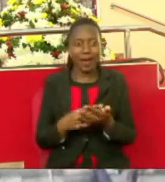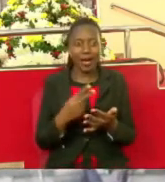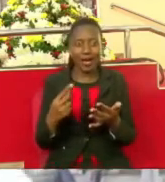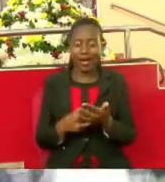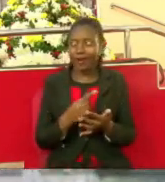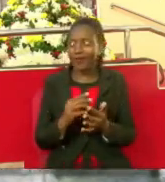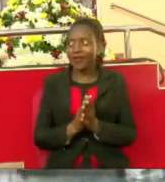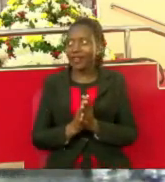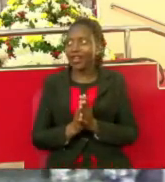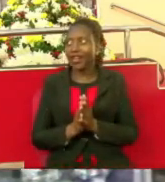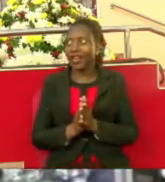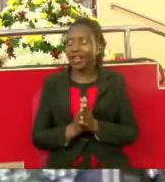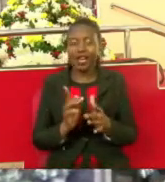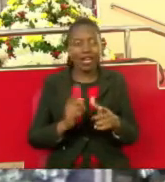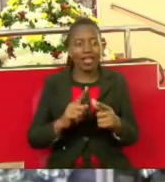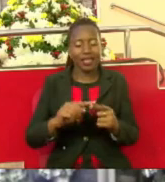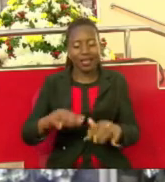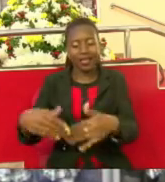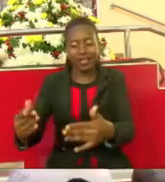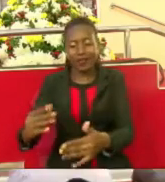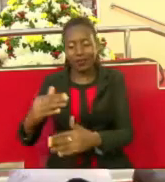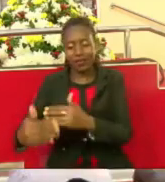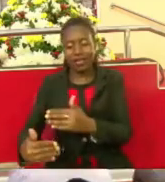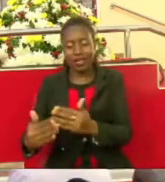Normally, you'd pass the book to the next person to read the next paragraph.